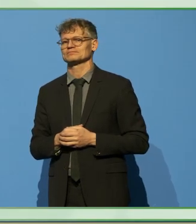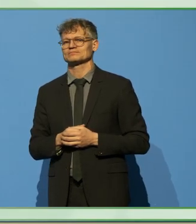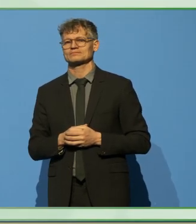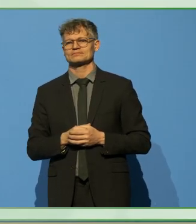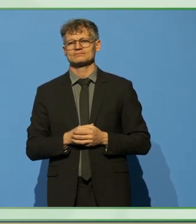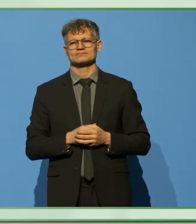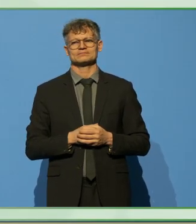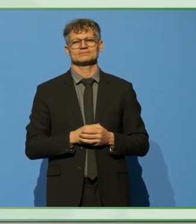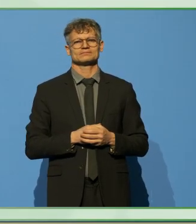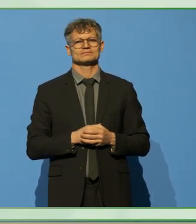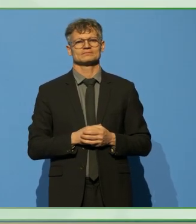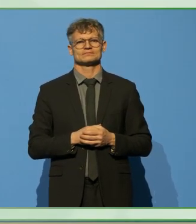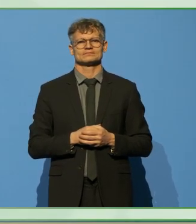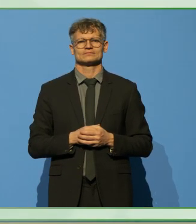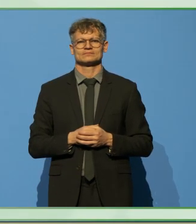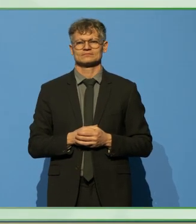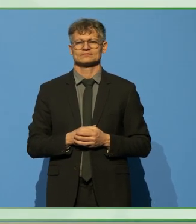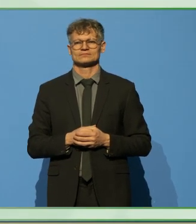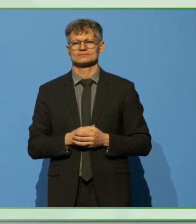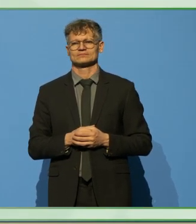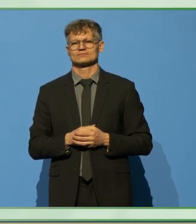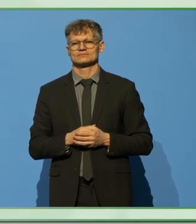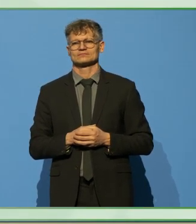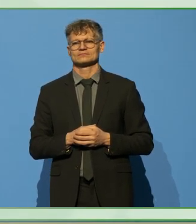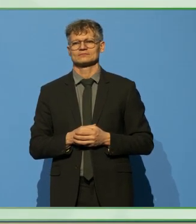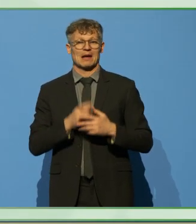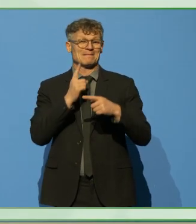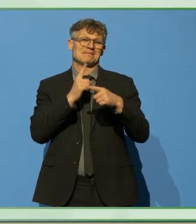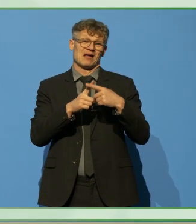users understand what a Digital Euro is.